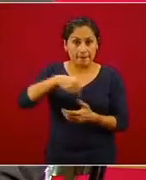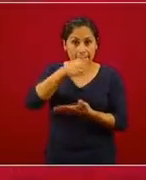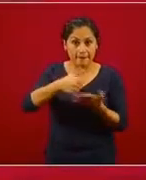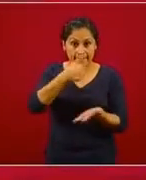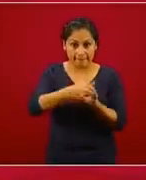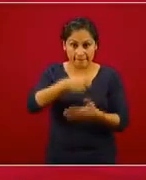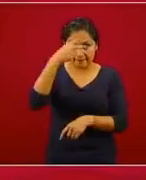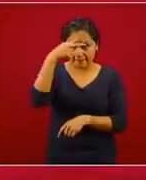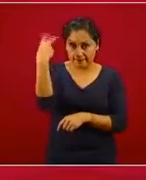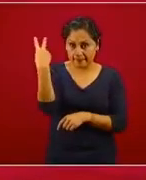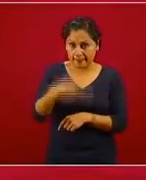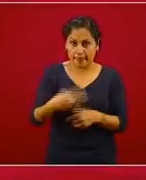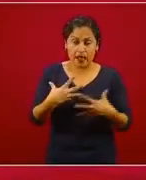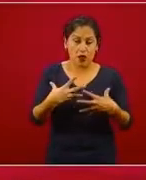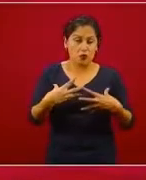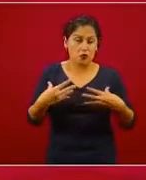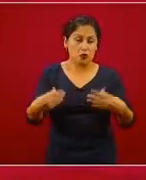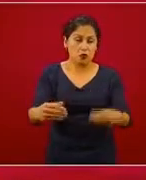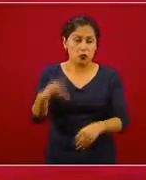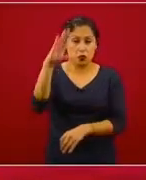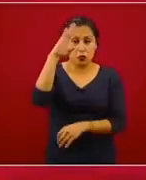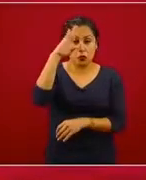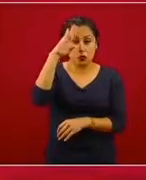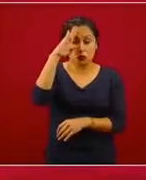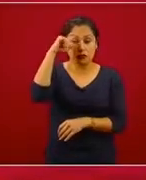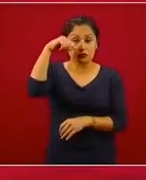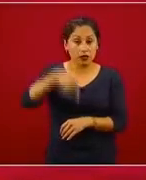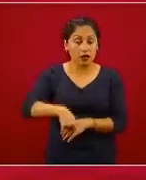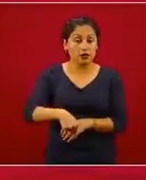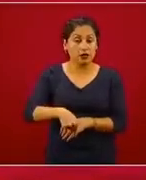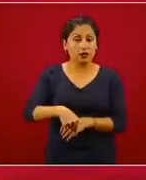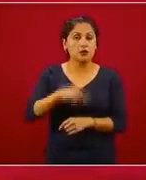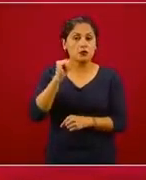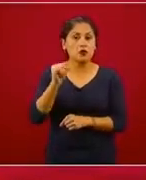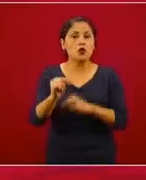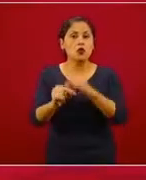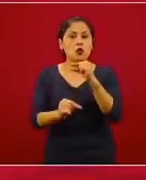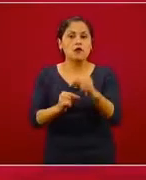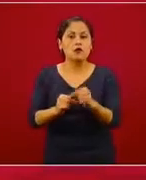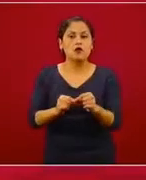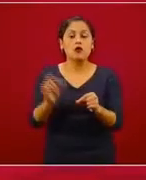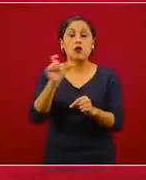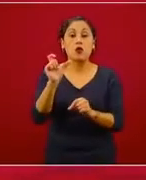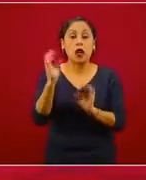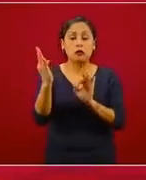difficult, we've been far because we haven't reached even at 80%, even not even in